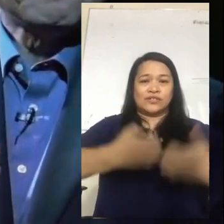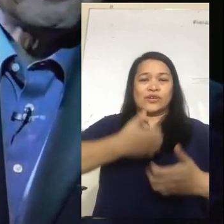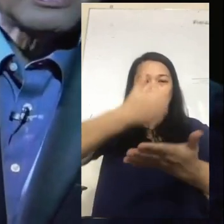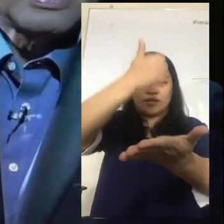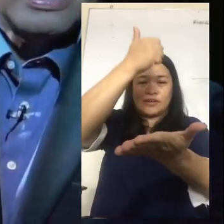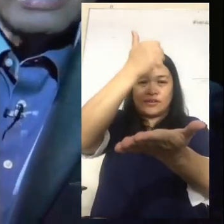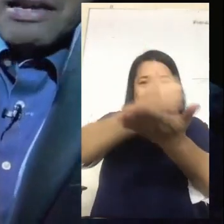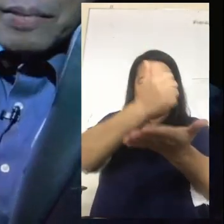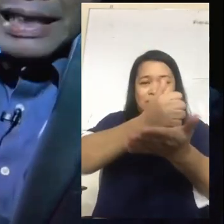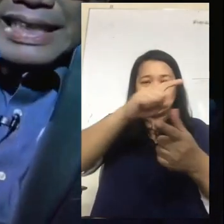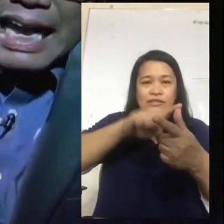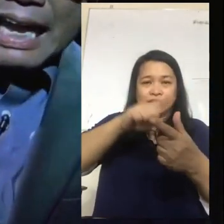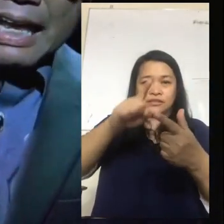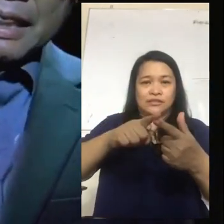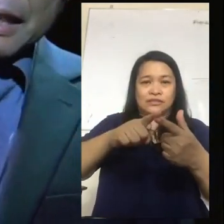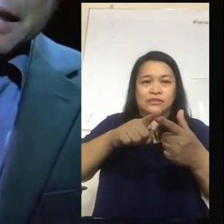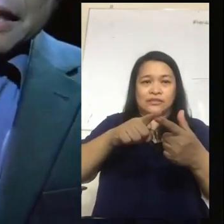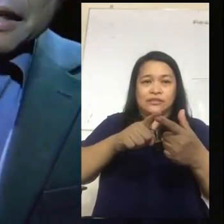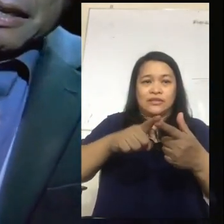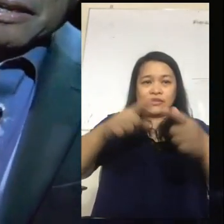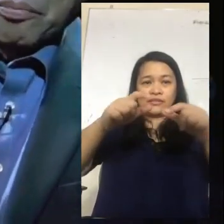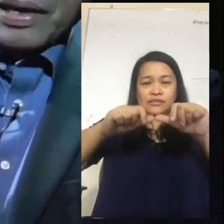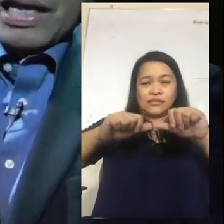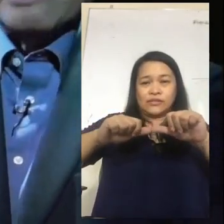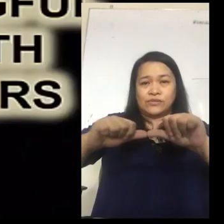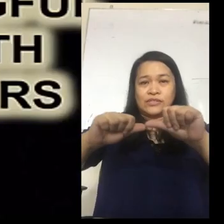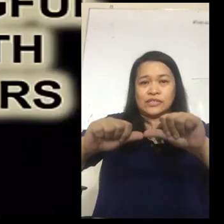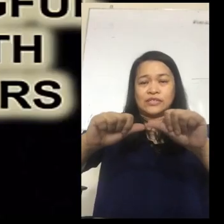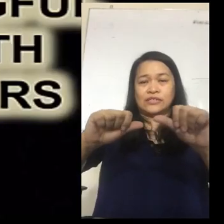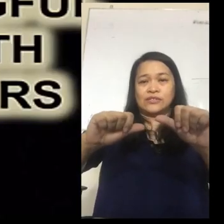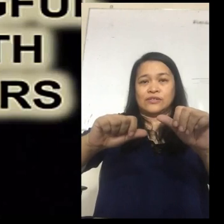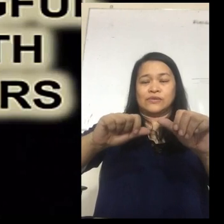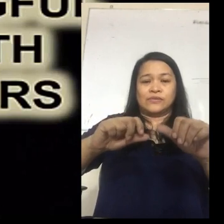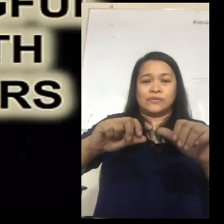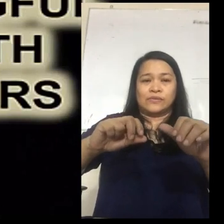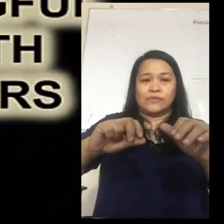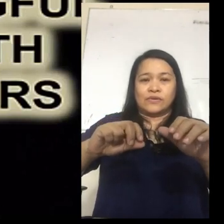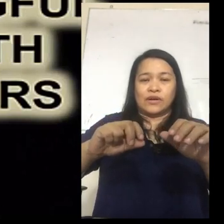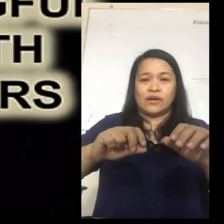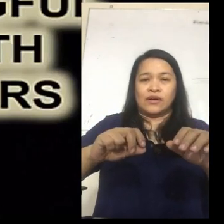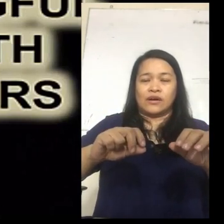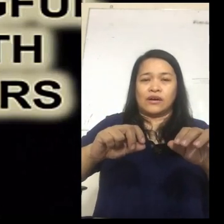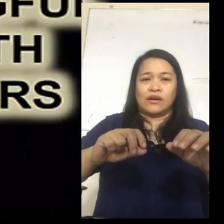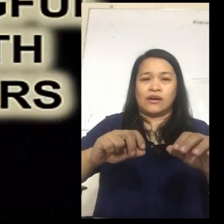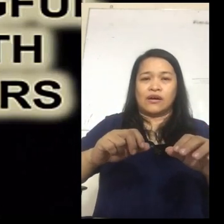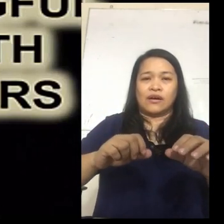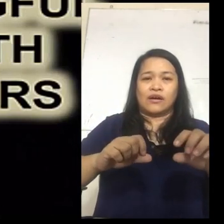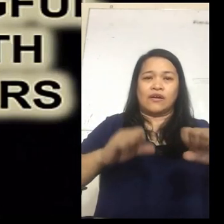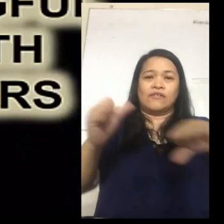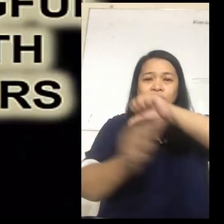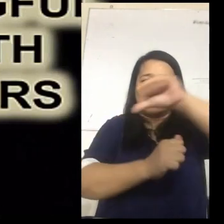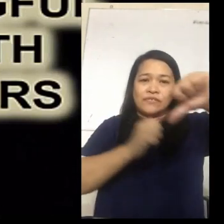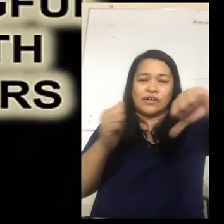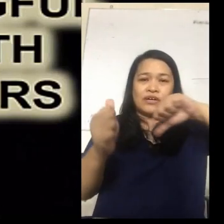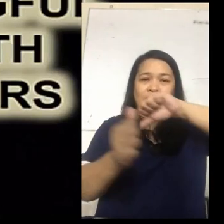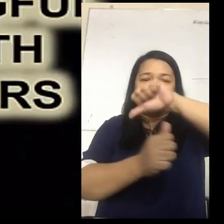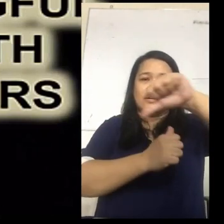amen. And then maintain meaningful fellowship with fellow